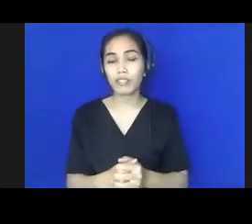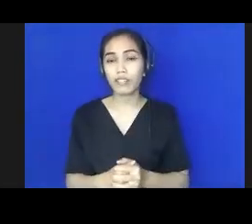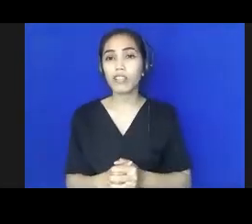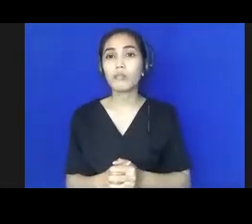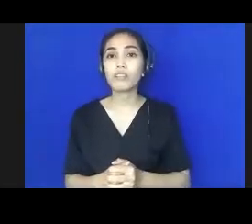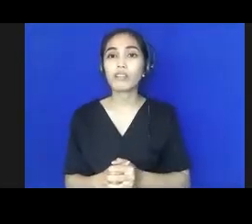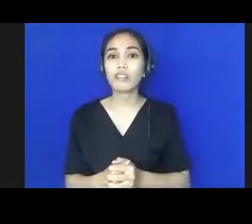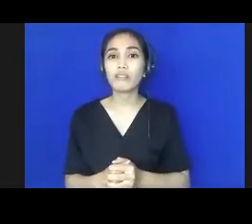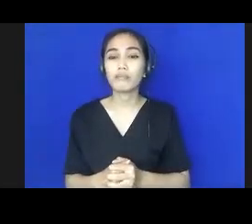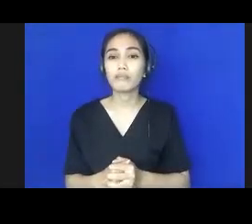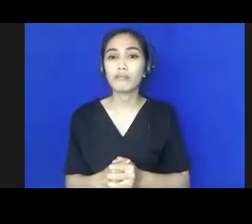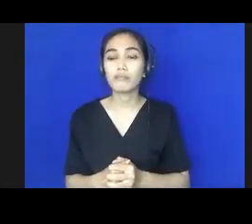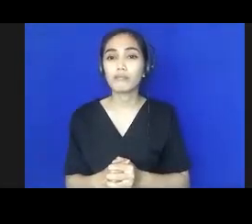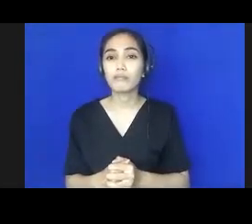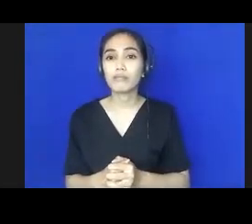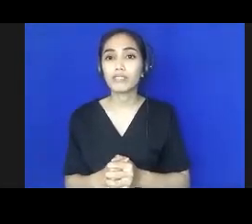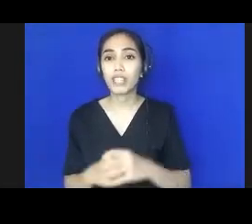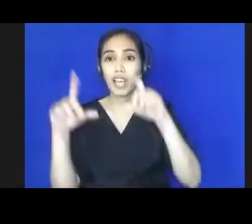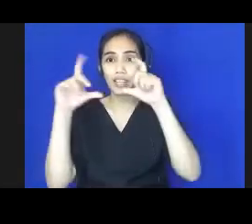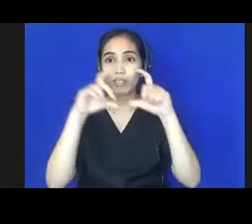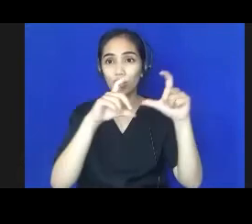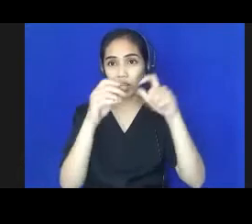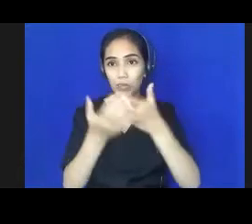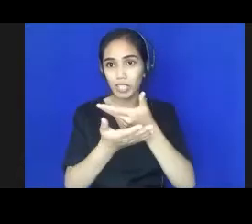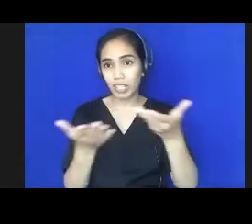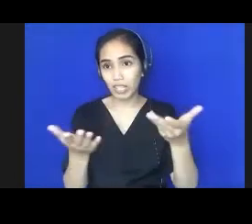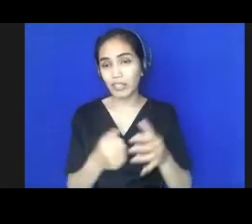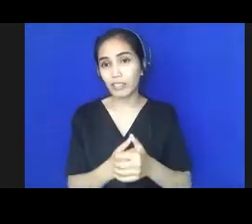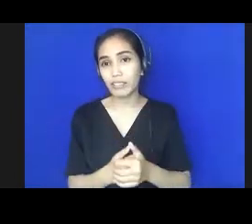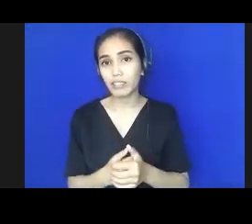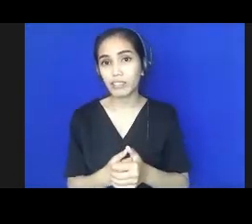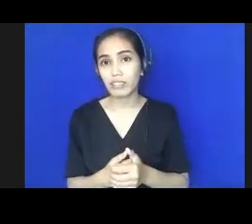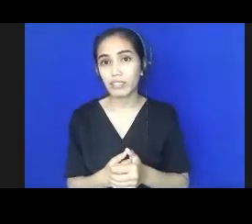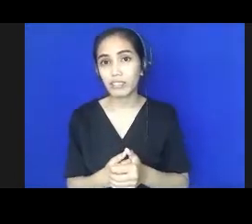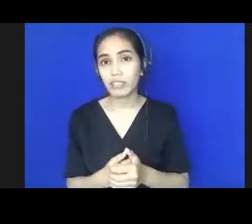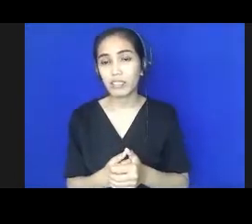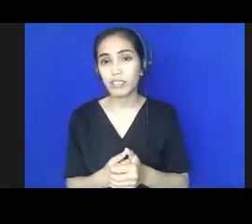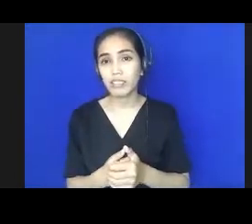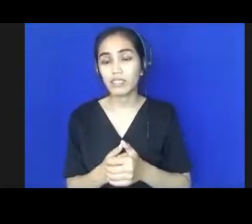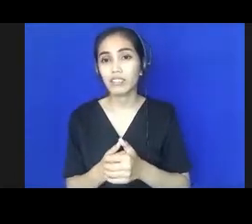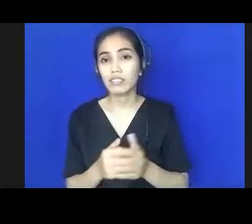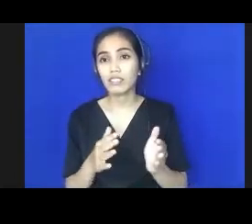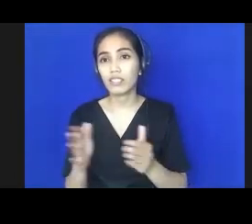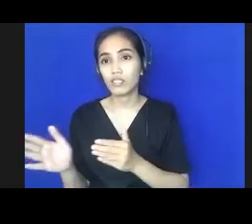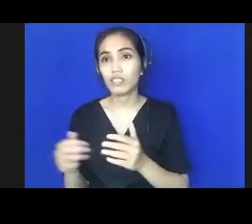And you can see some of the photos there. Next slide,